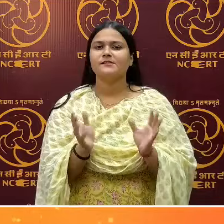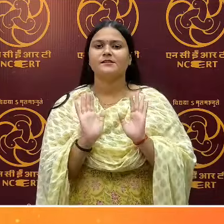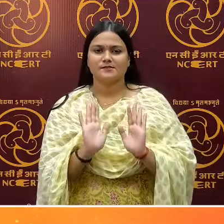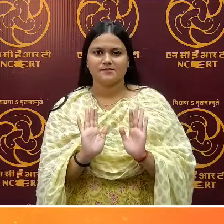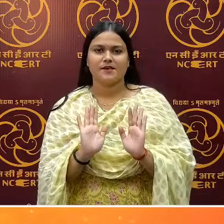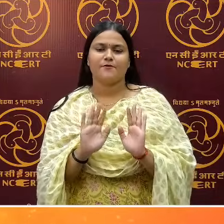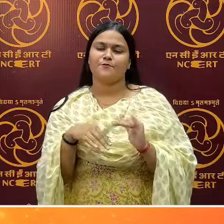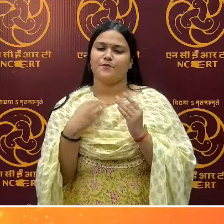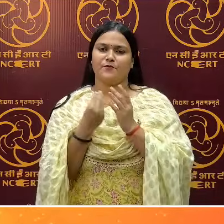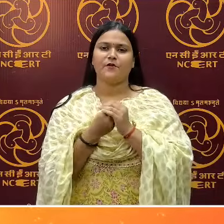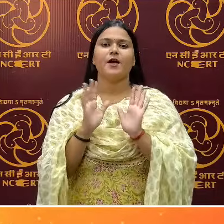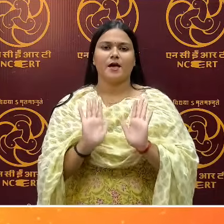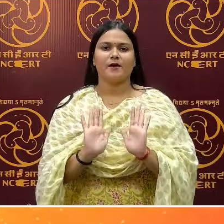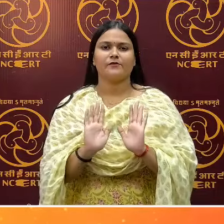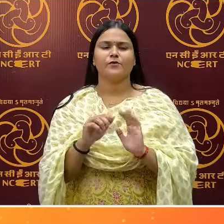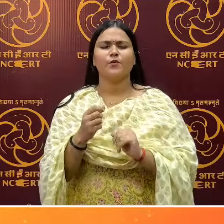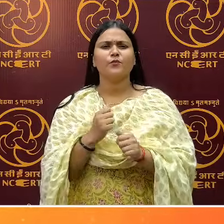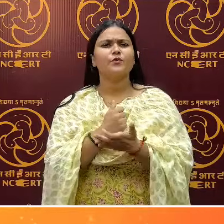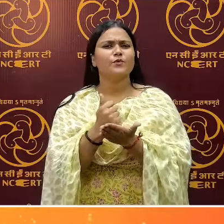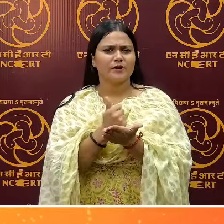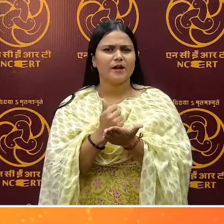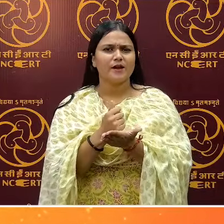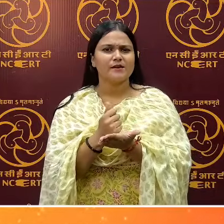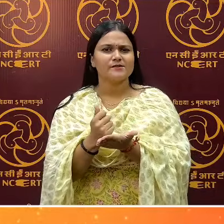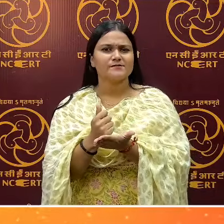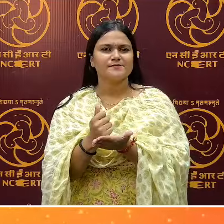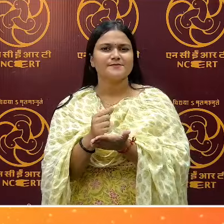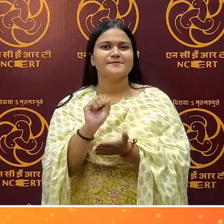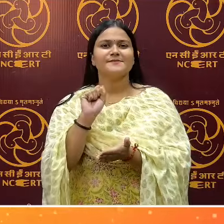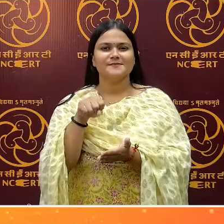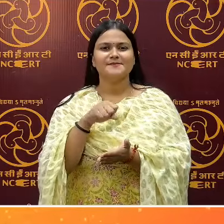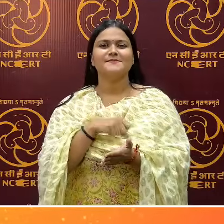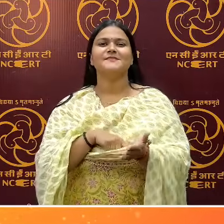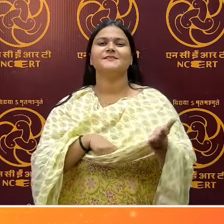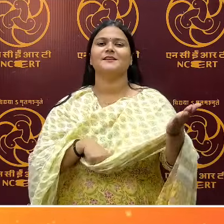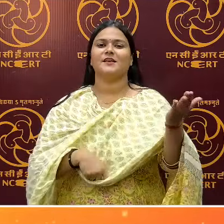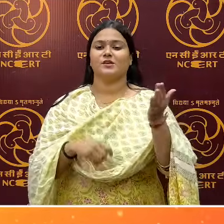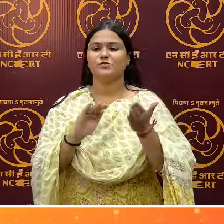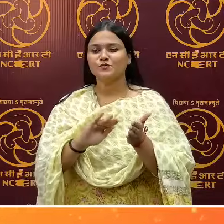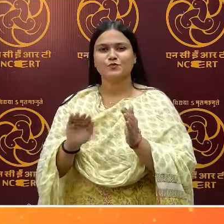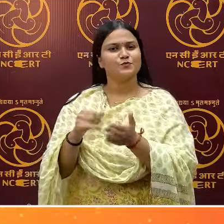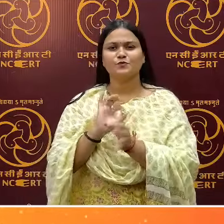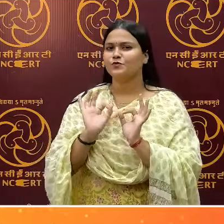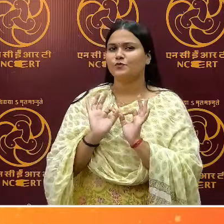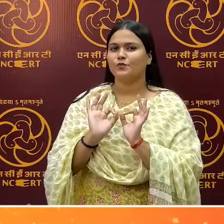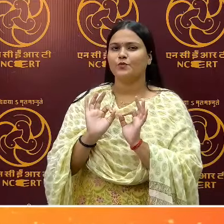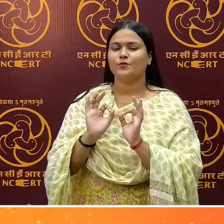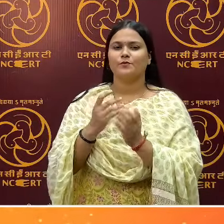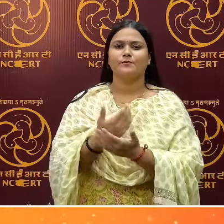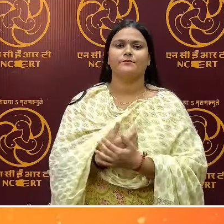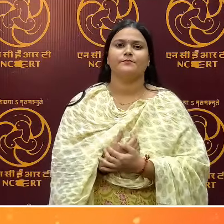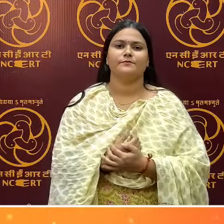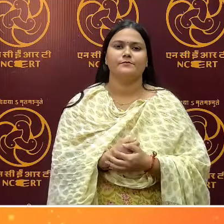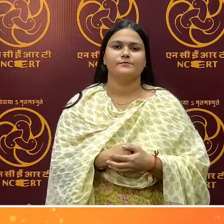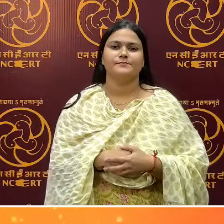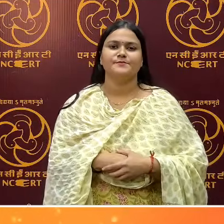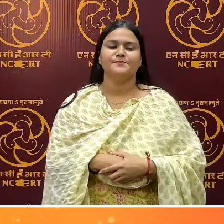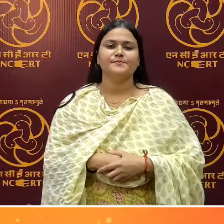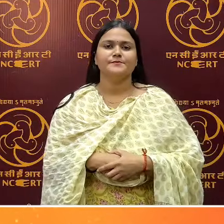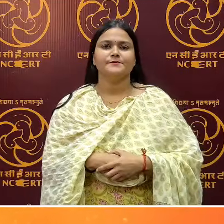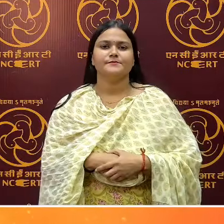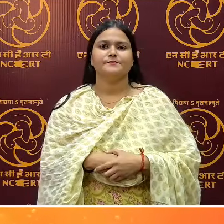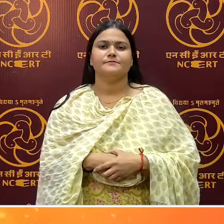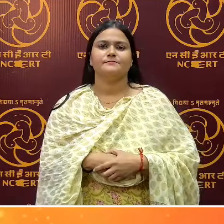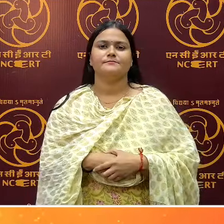also. Okay. Do you want to try, Tanvi ma'am? Yes, in place please. of our students, as they are not here. So here. So just give